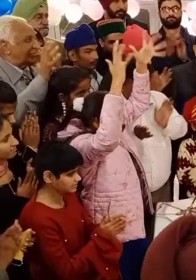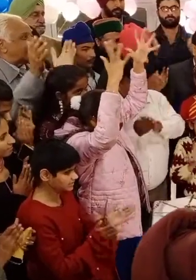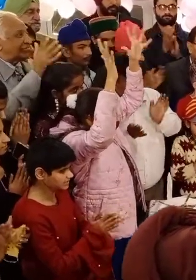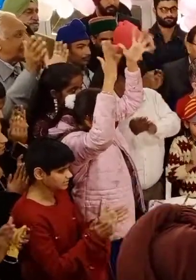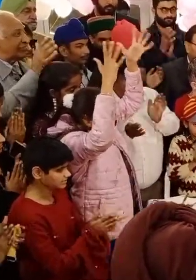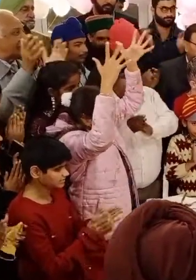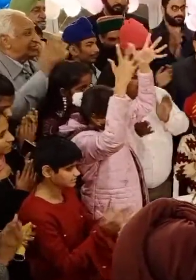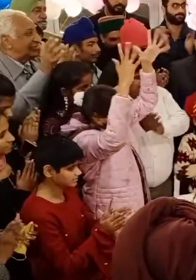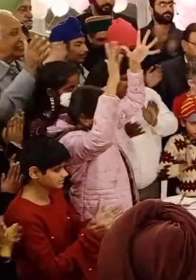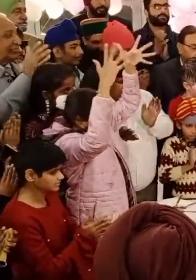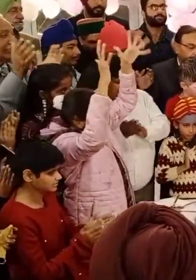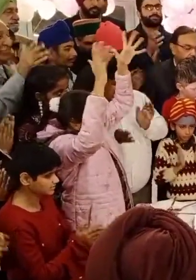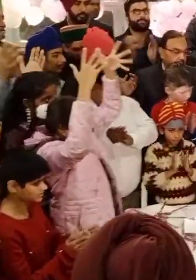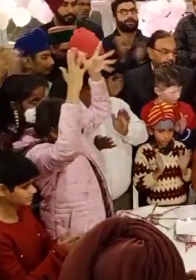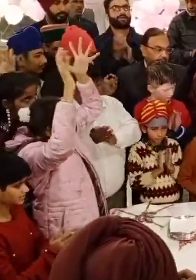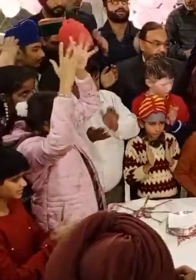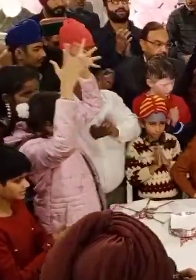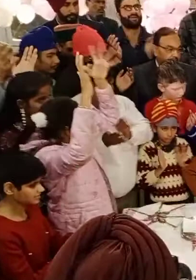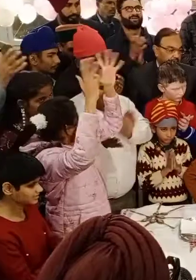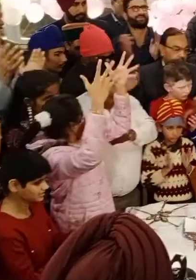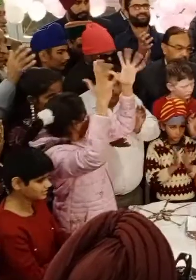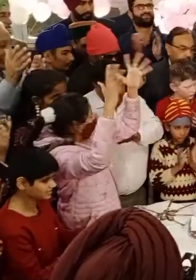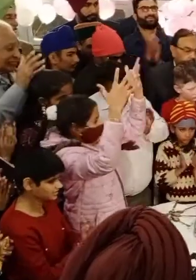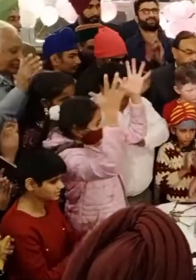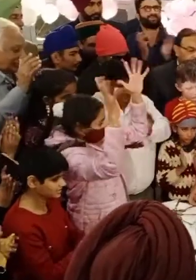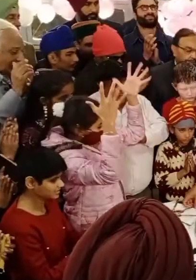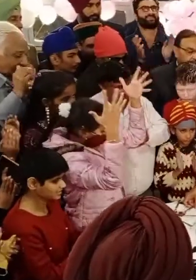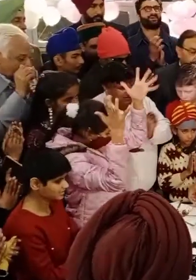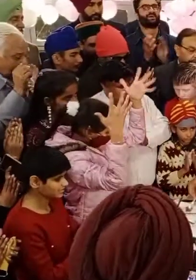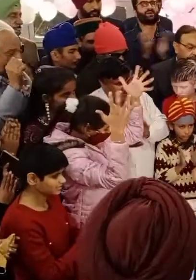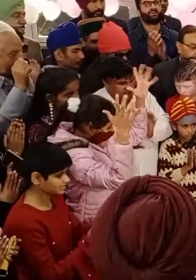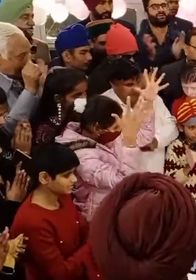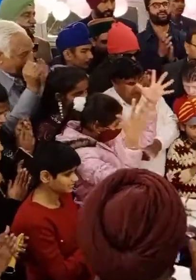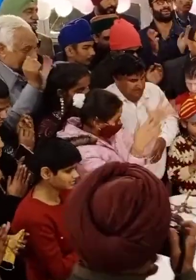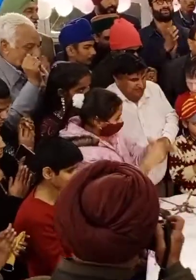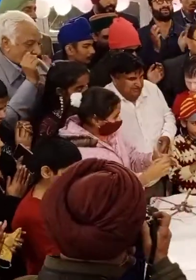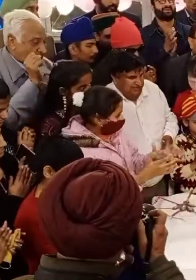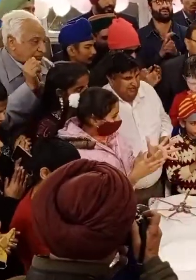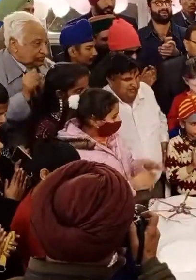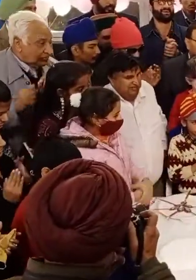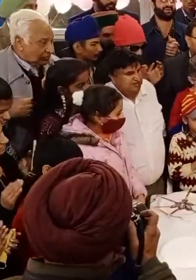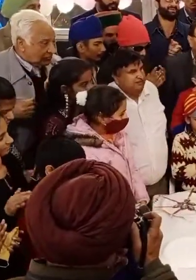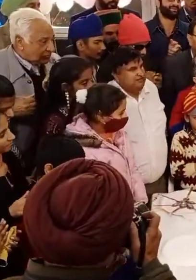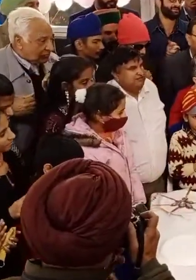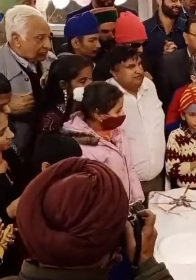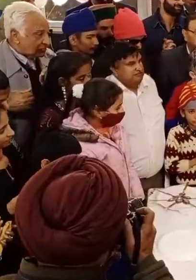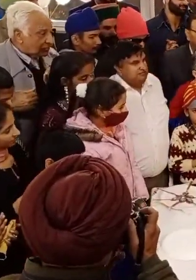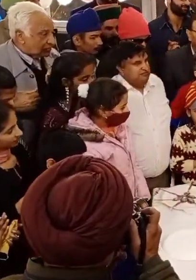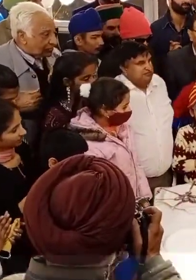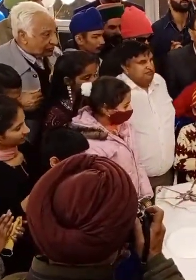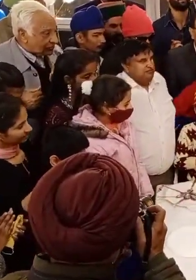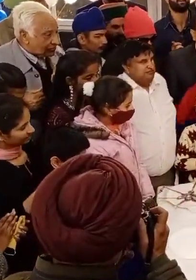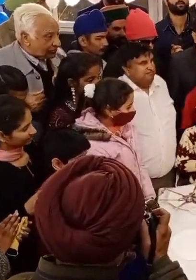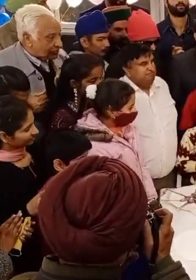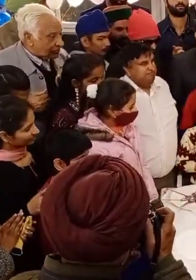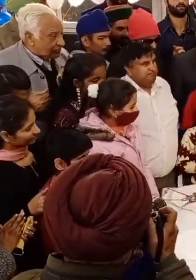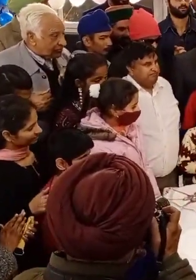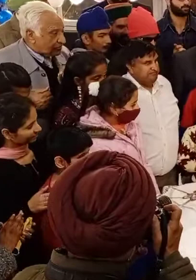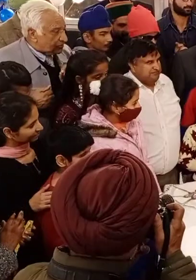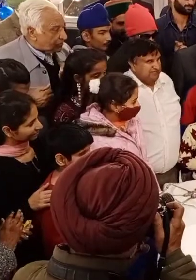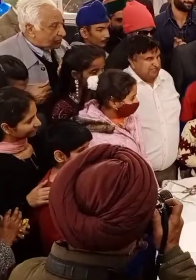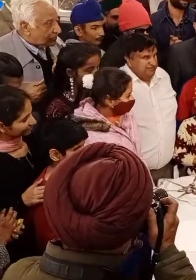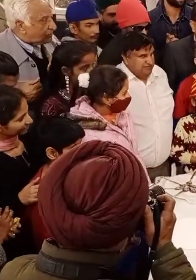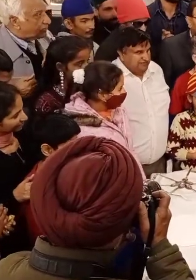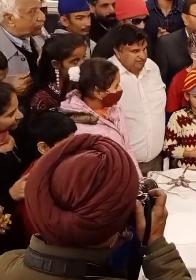which you see right in front of you. Our classrooms are all smart classrooms, and they are well ventilated.